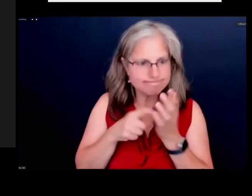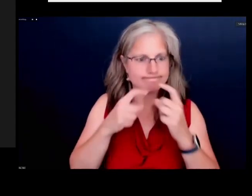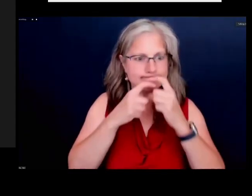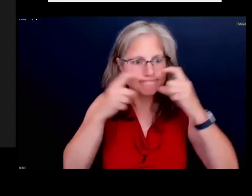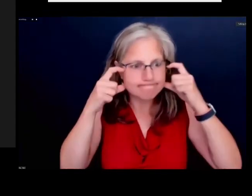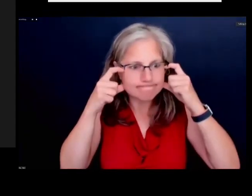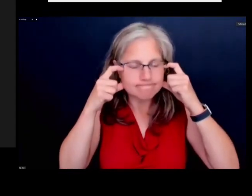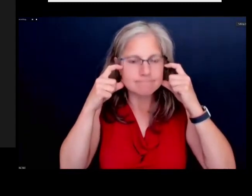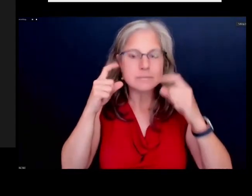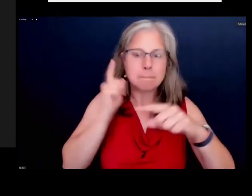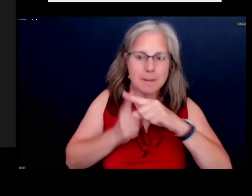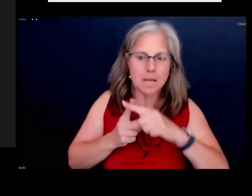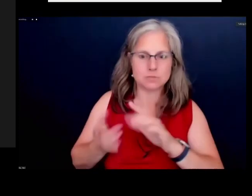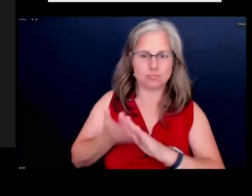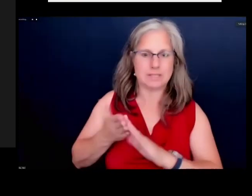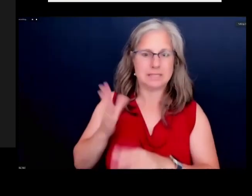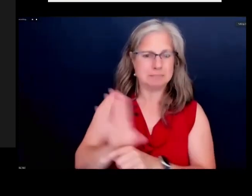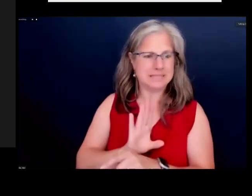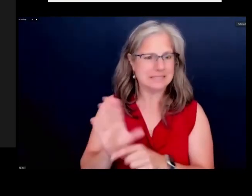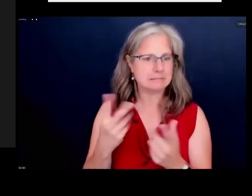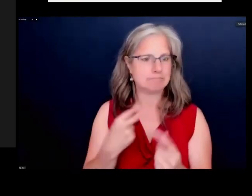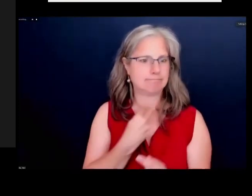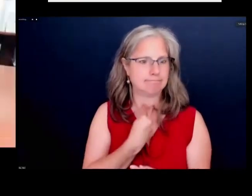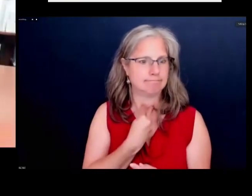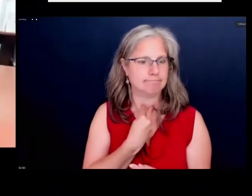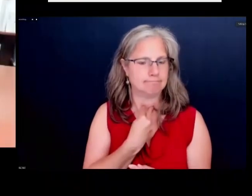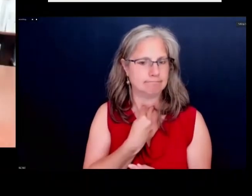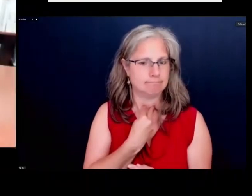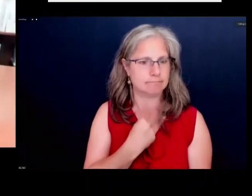enforce the masking rules on top of running their business?